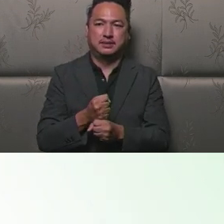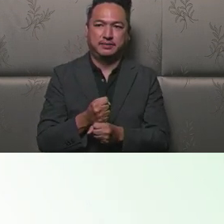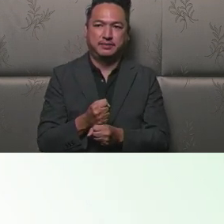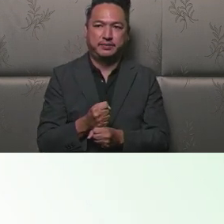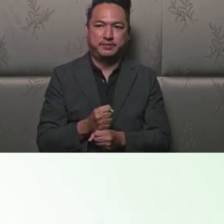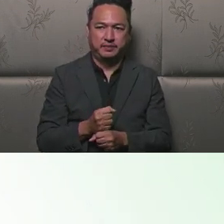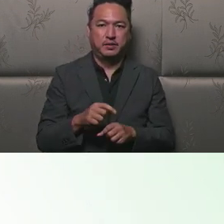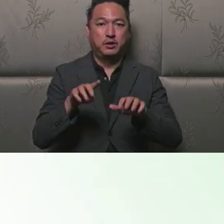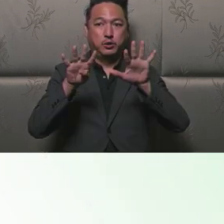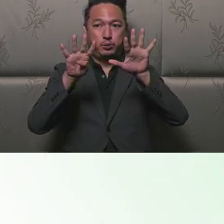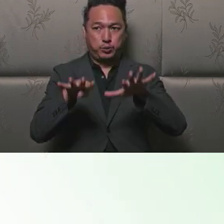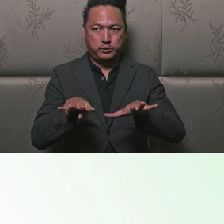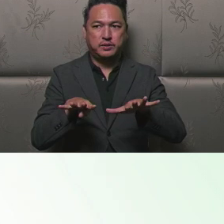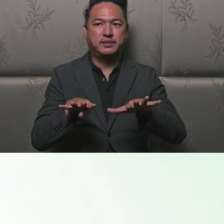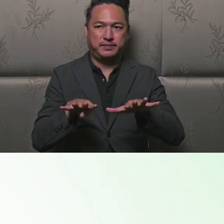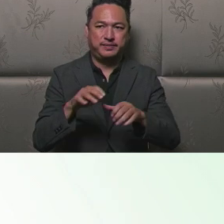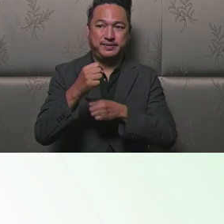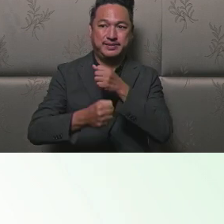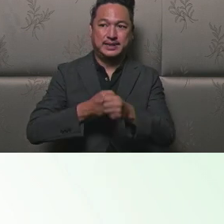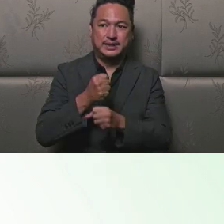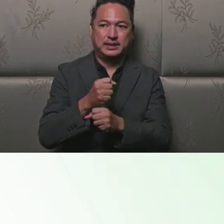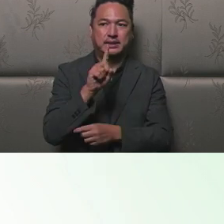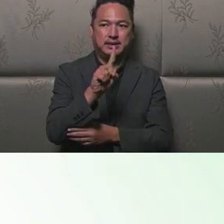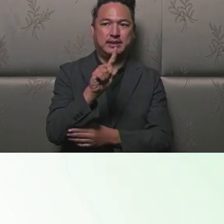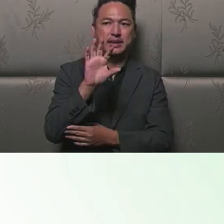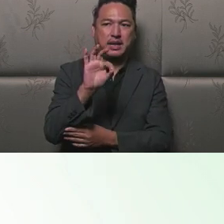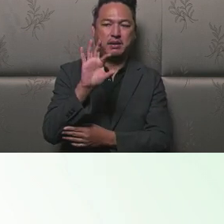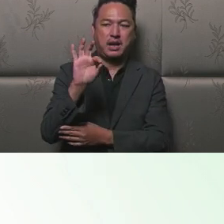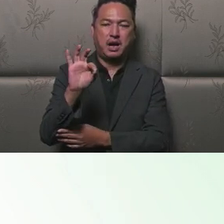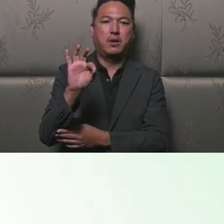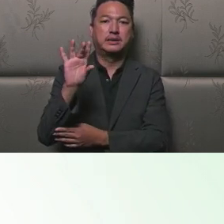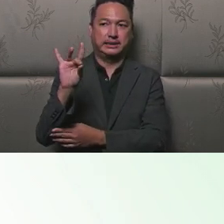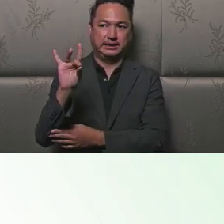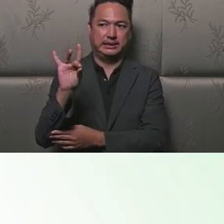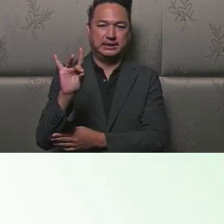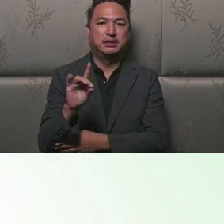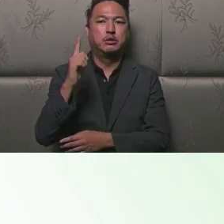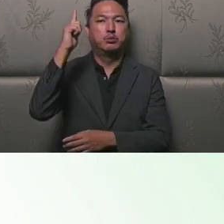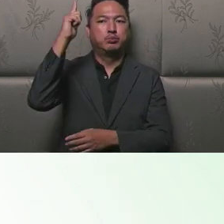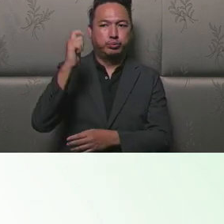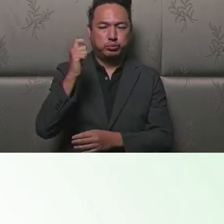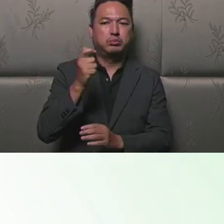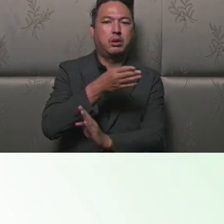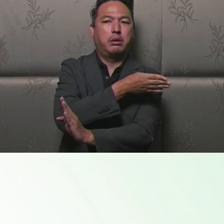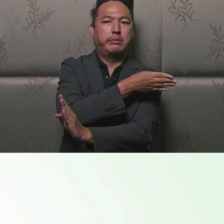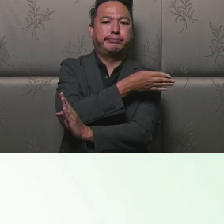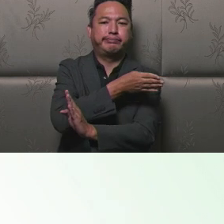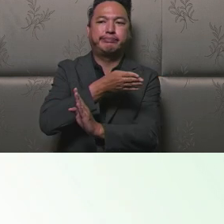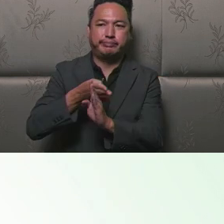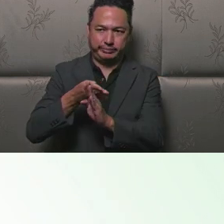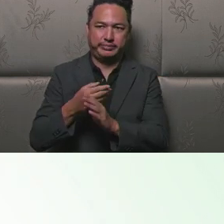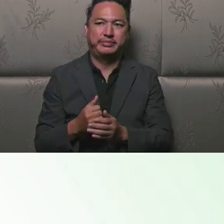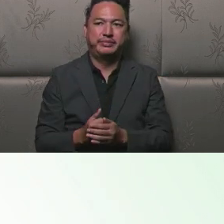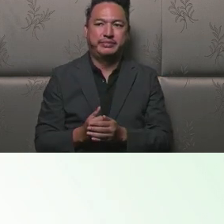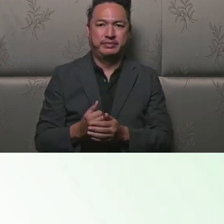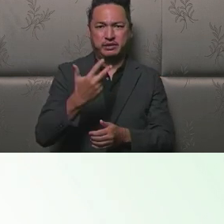were awarded in August of 1999. It started out with 25 bachelor's degrees and 9